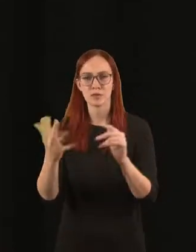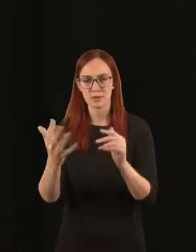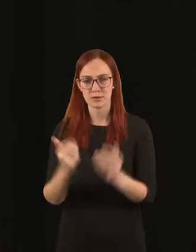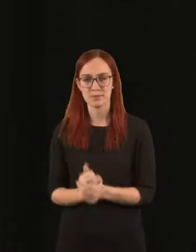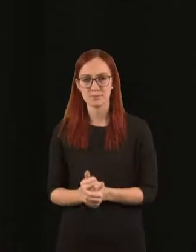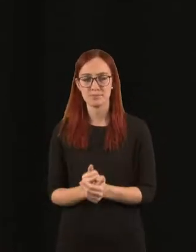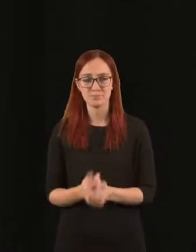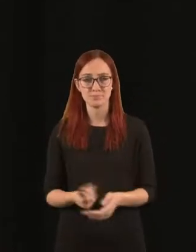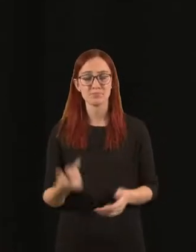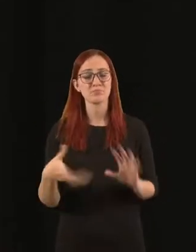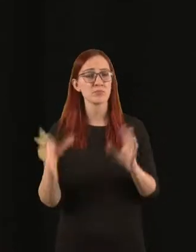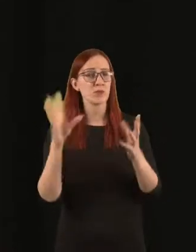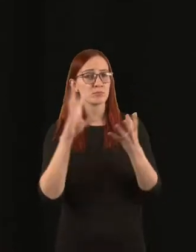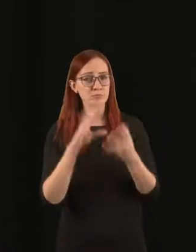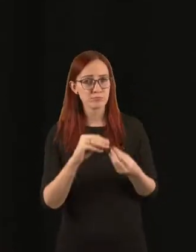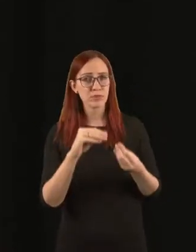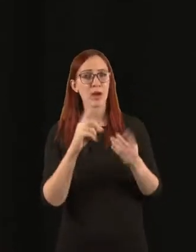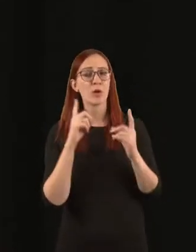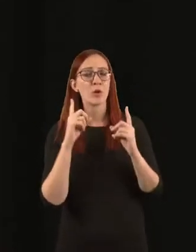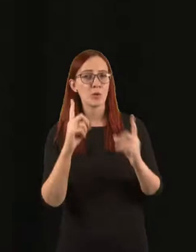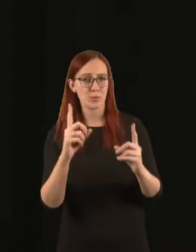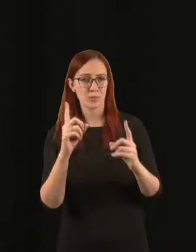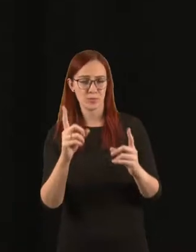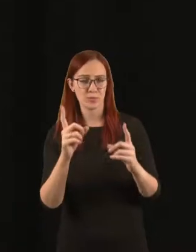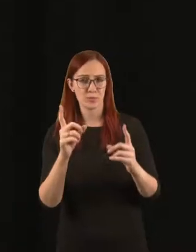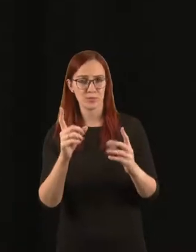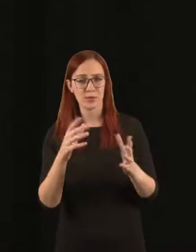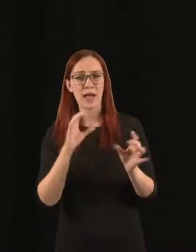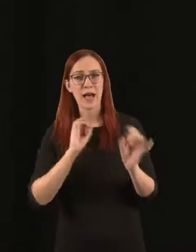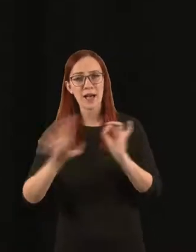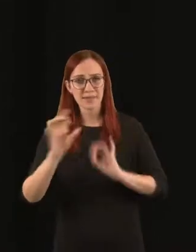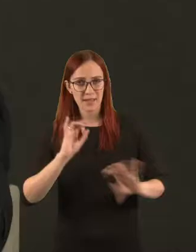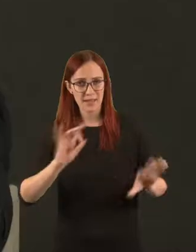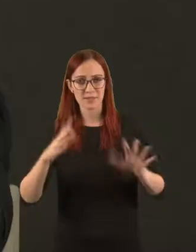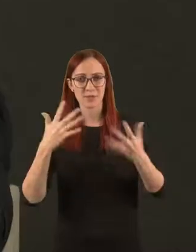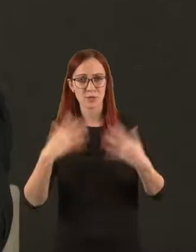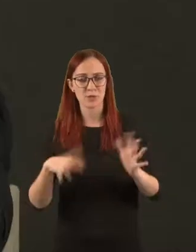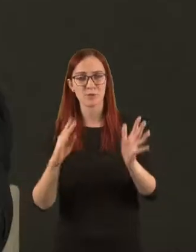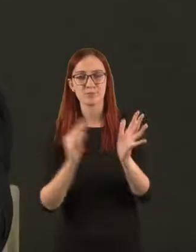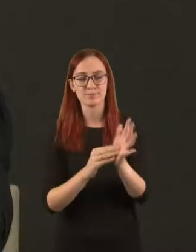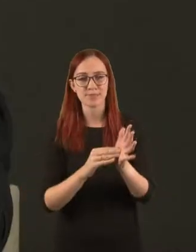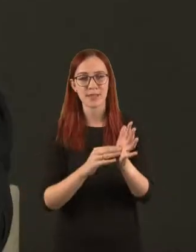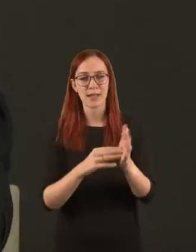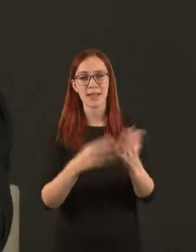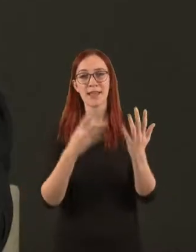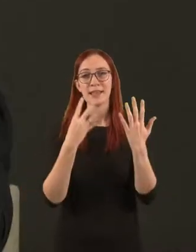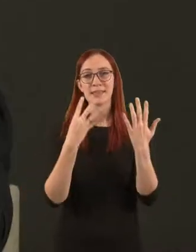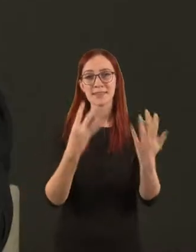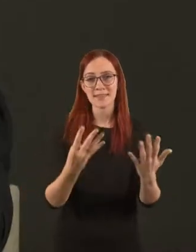what do you think? What is the largest issue or the most pertinent issue?